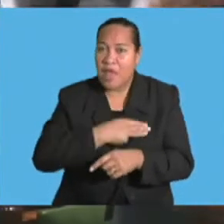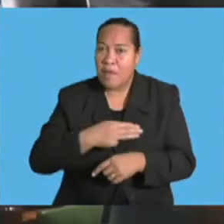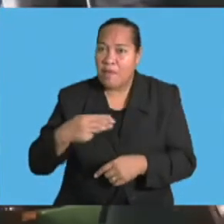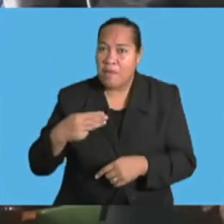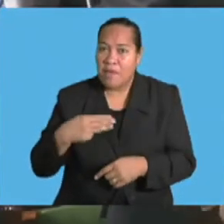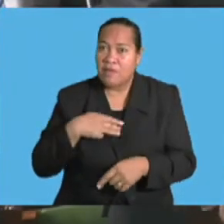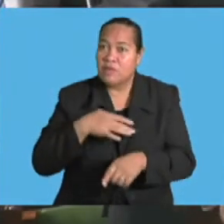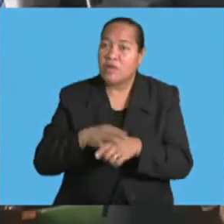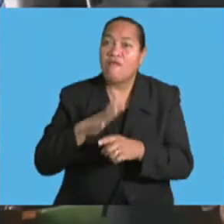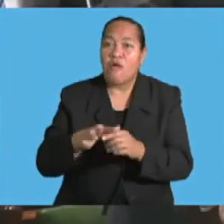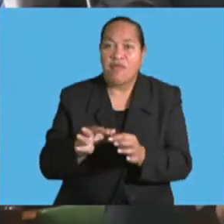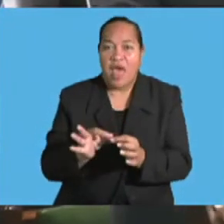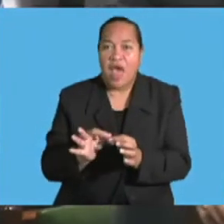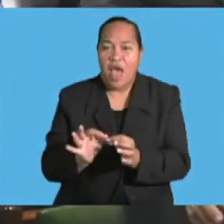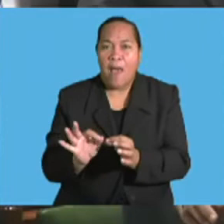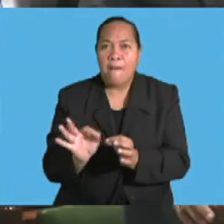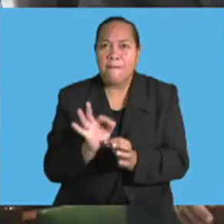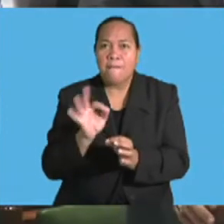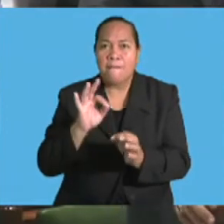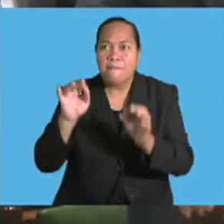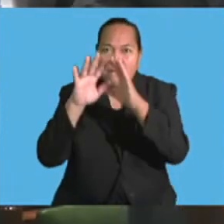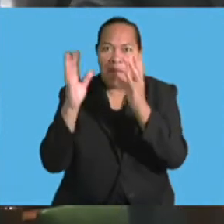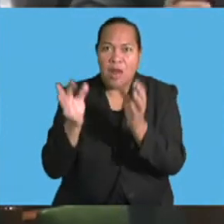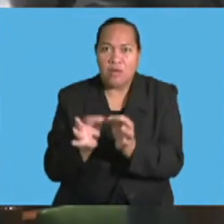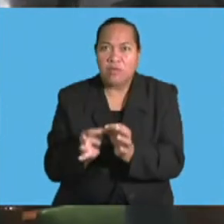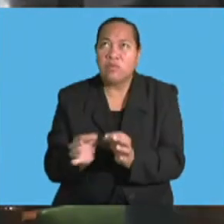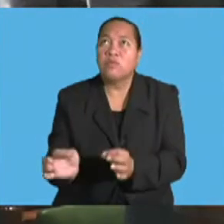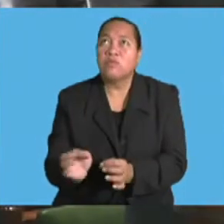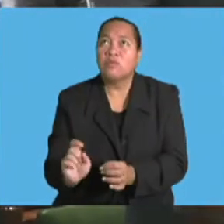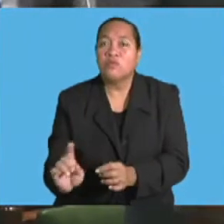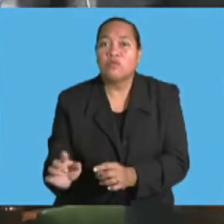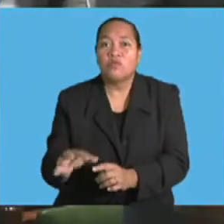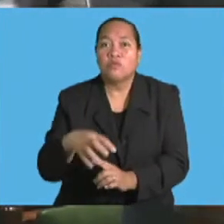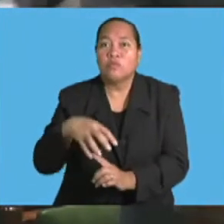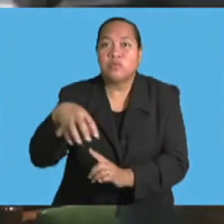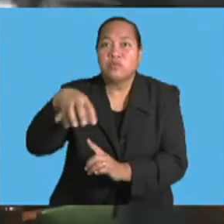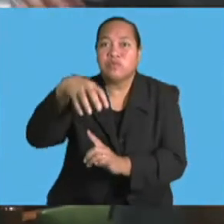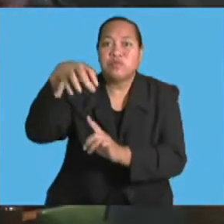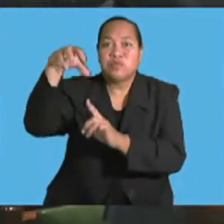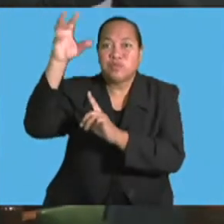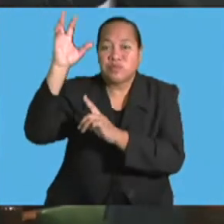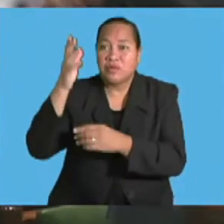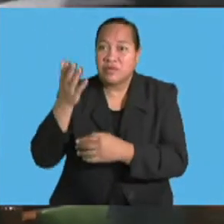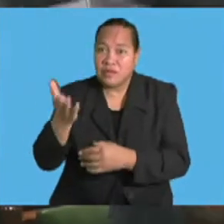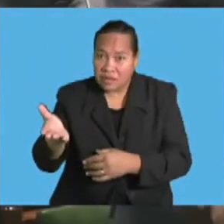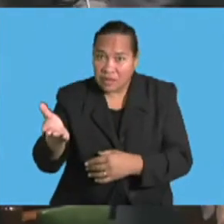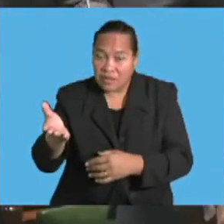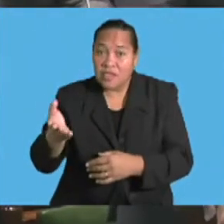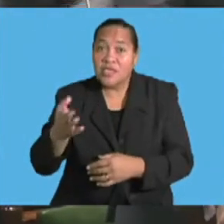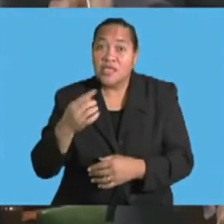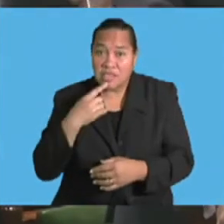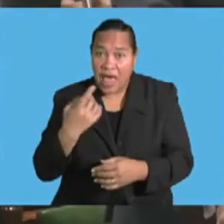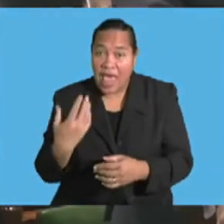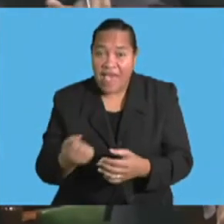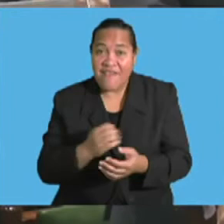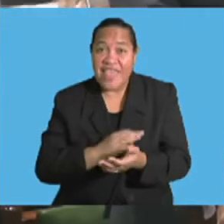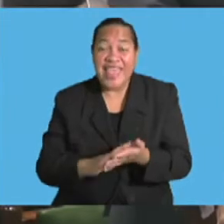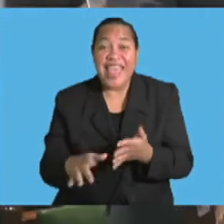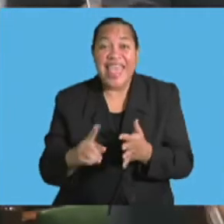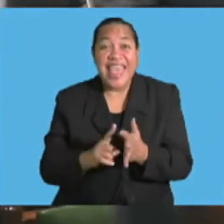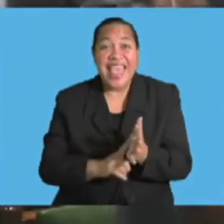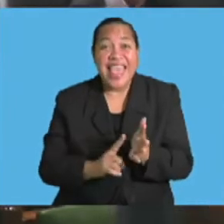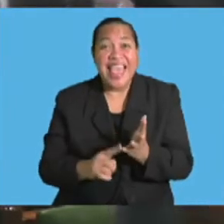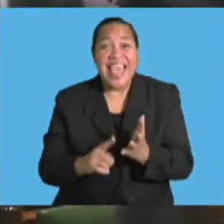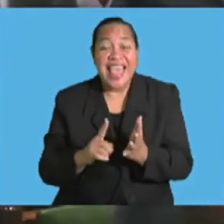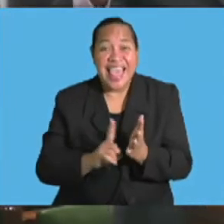releasing helium-filled balloons. But little did she know, or nor did she bother to find out, there was actually a release of helium balloons through USP,